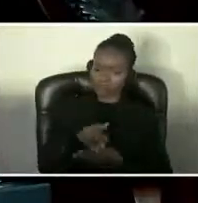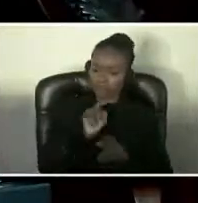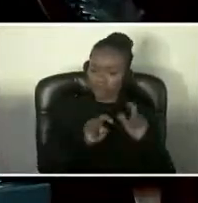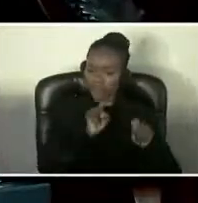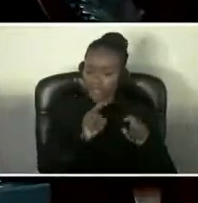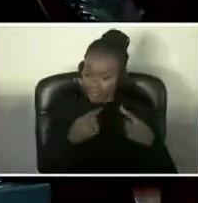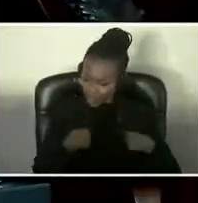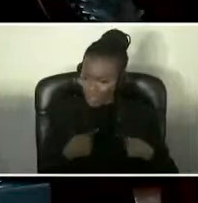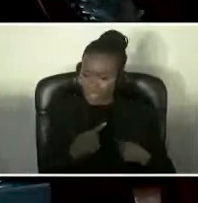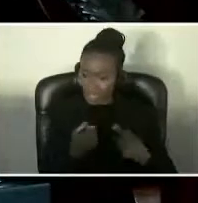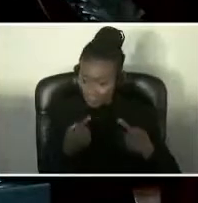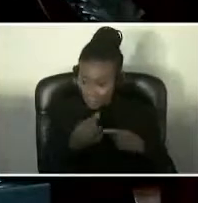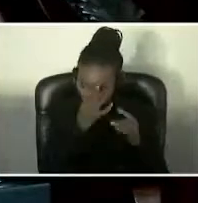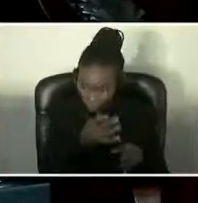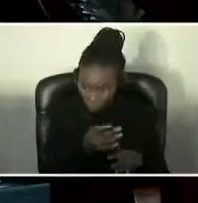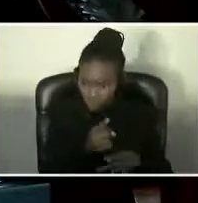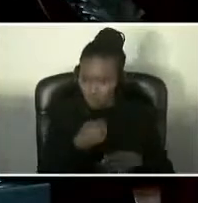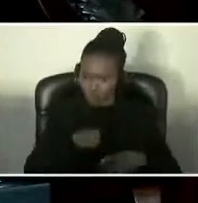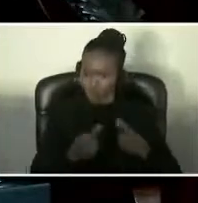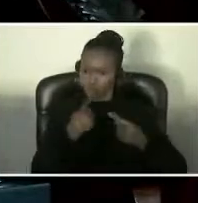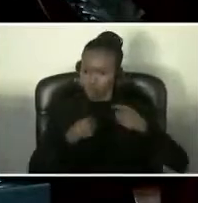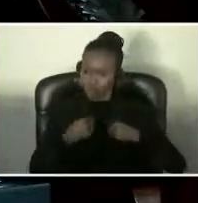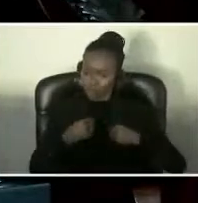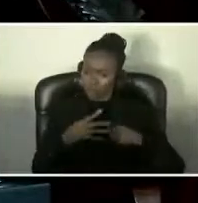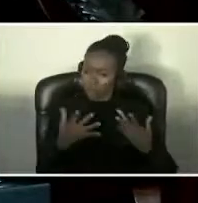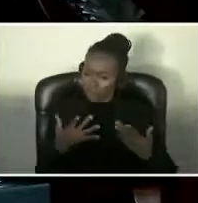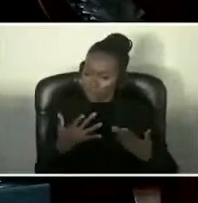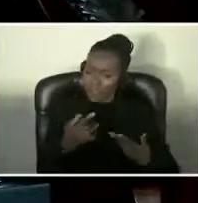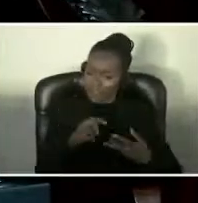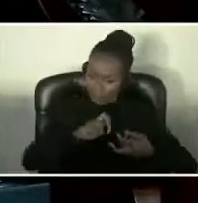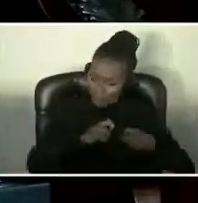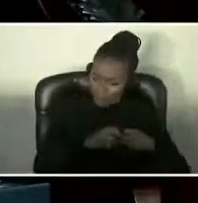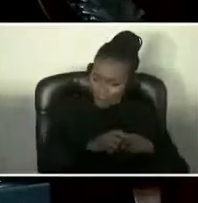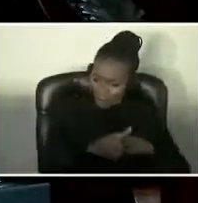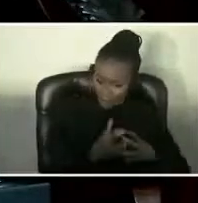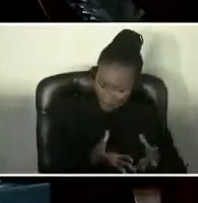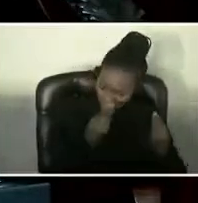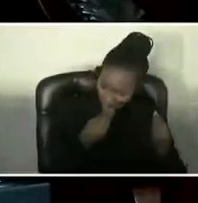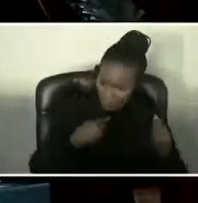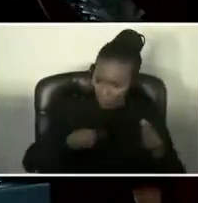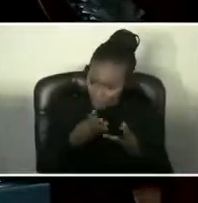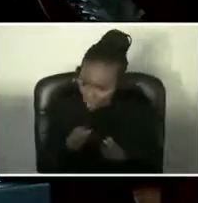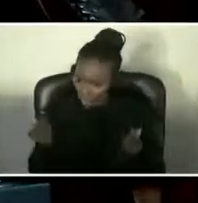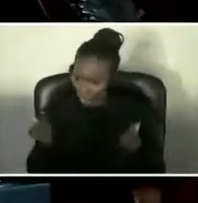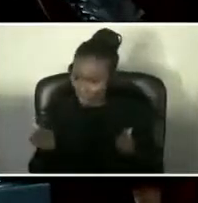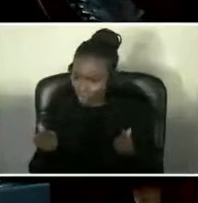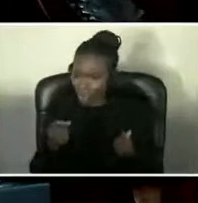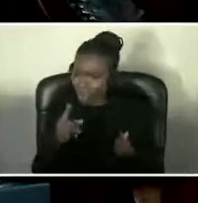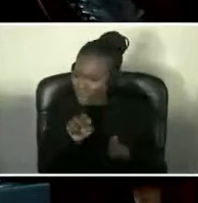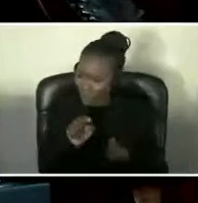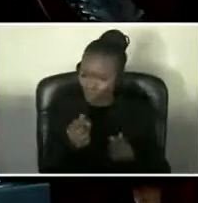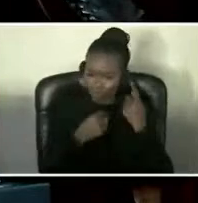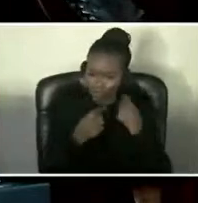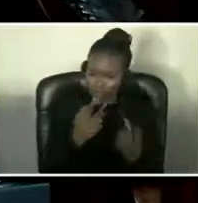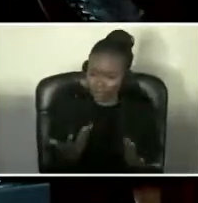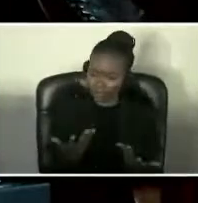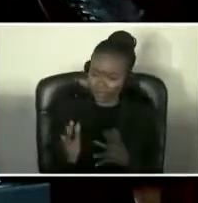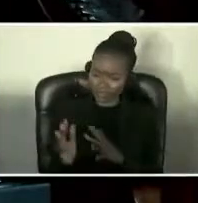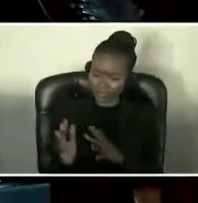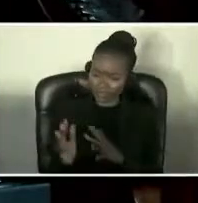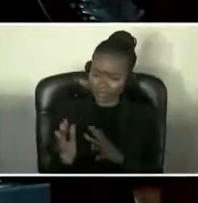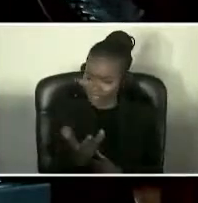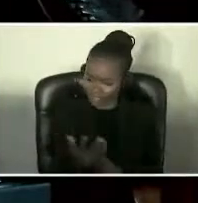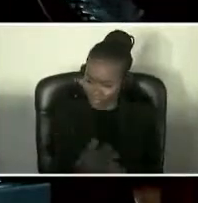on a problem we raised and we provided a solution and while we were getting into a solution we then had a pandemic salsa once in